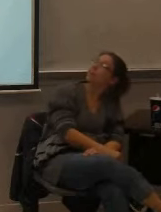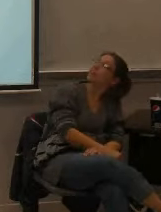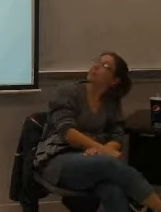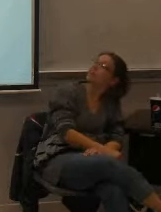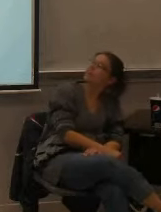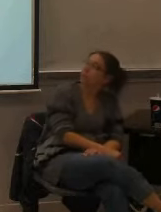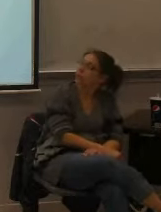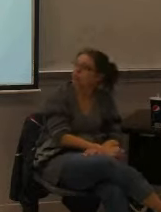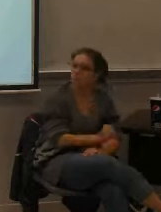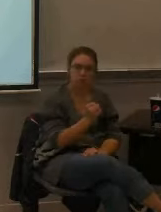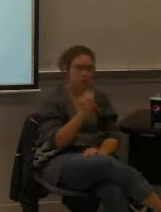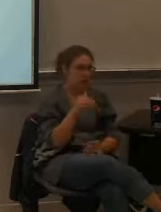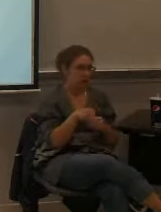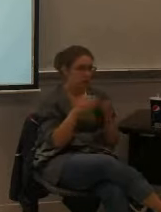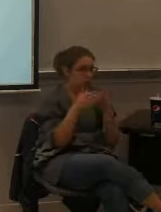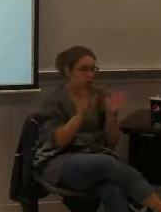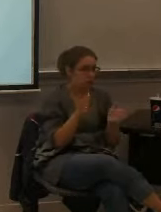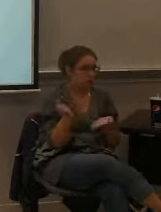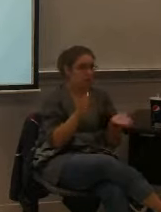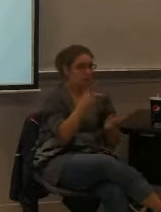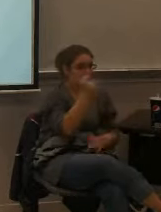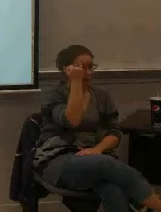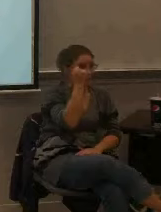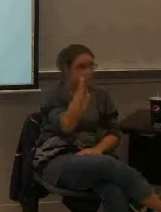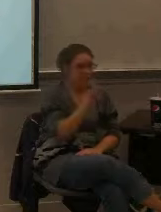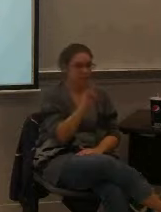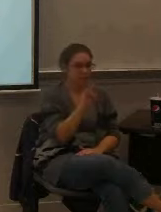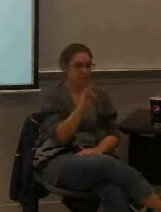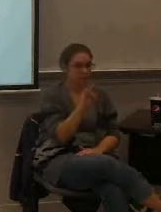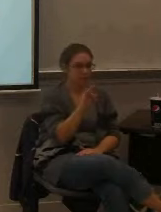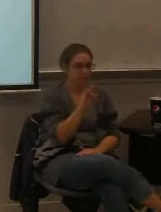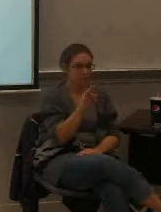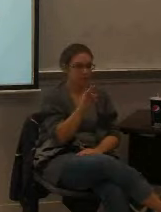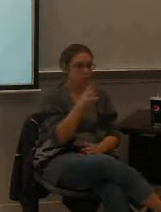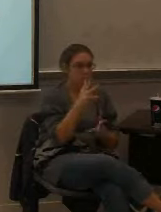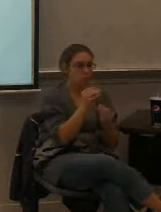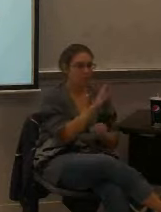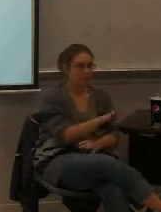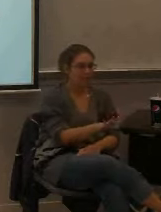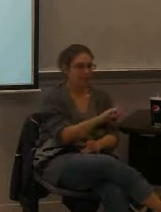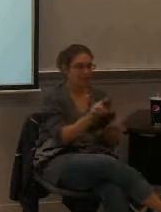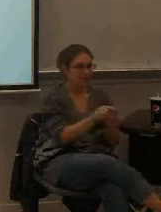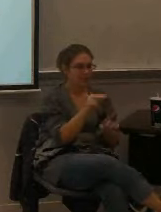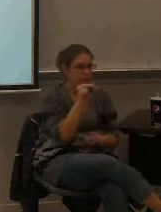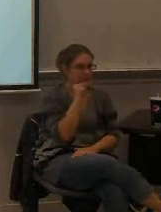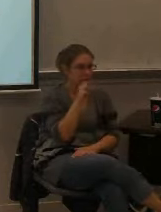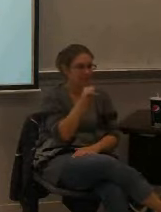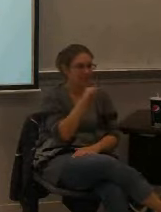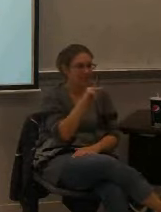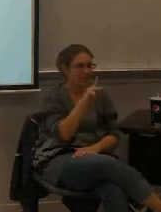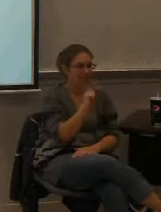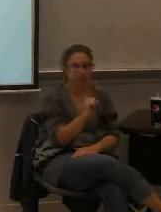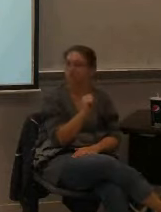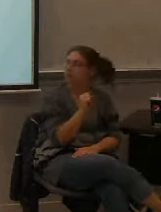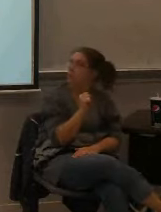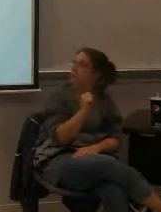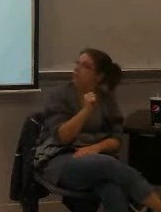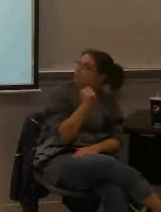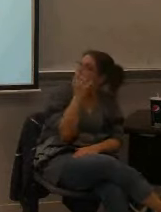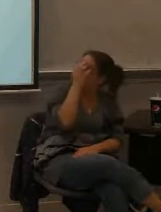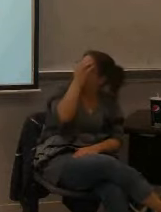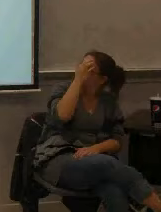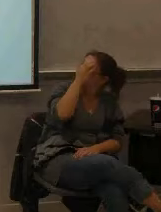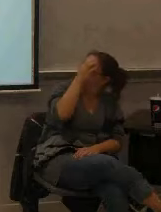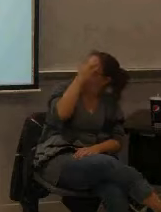So in general, this brings up the idea of as wetlands as nutrient sinks. And because people